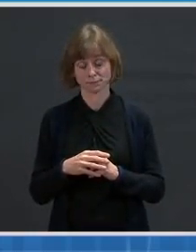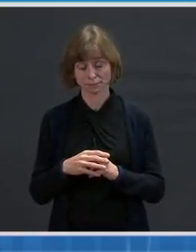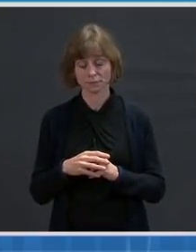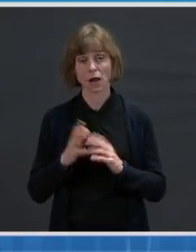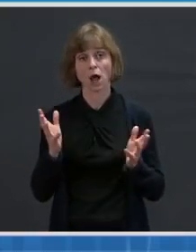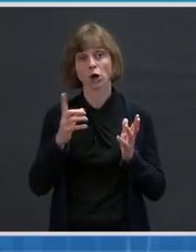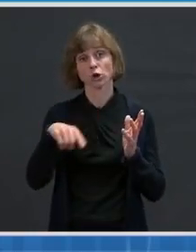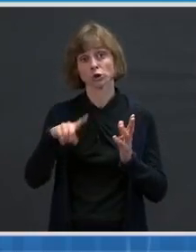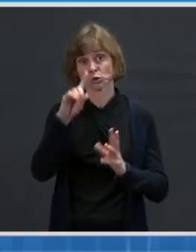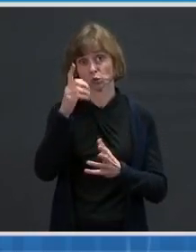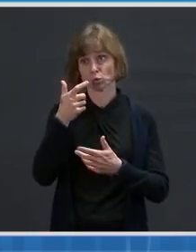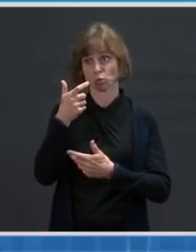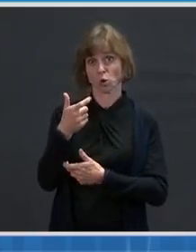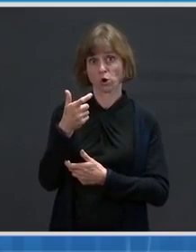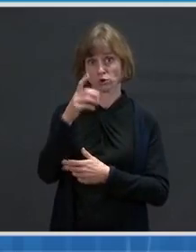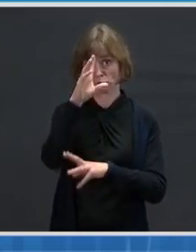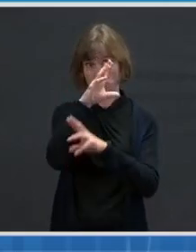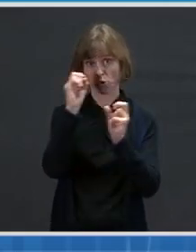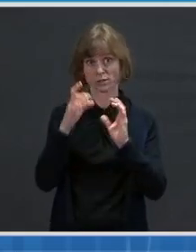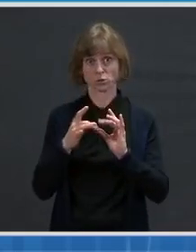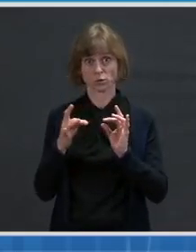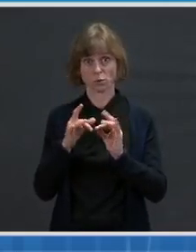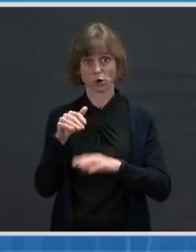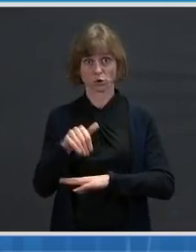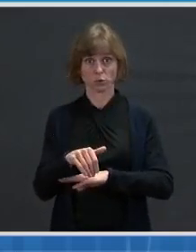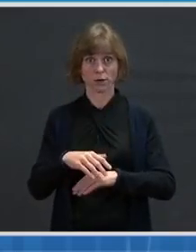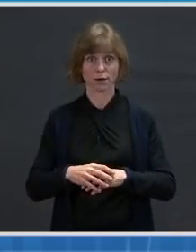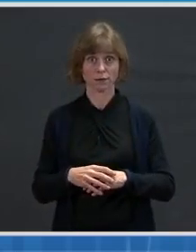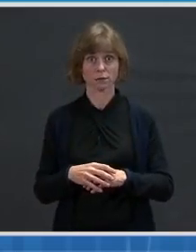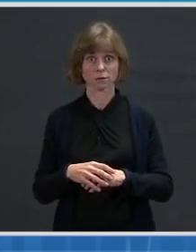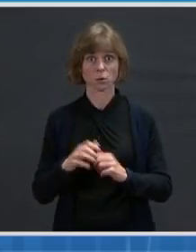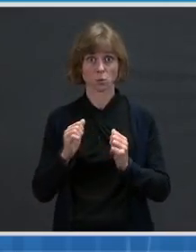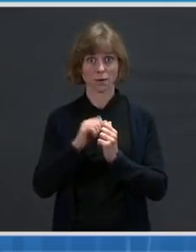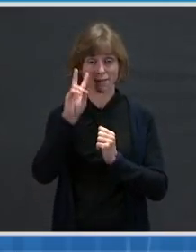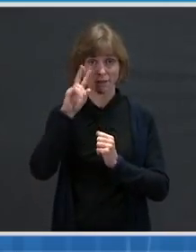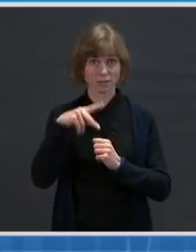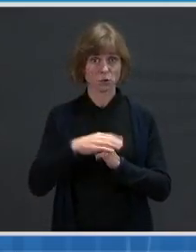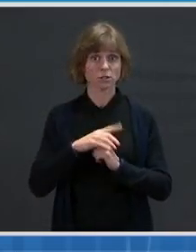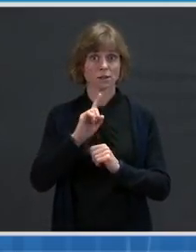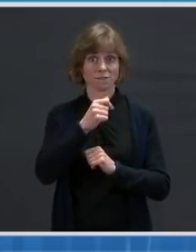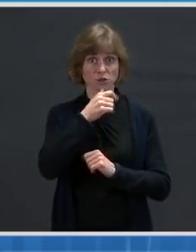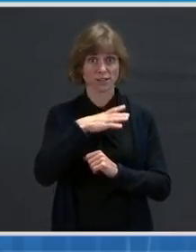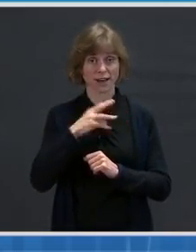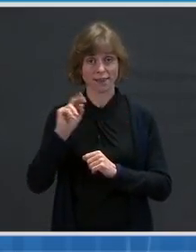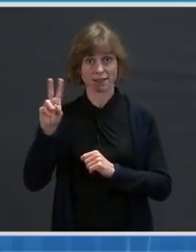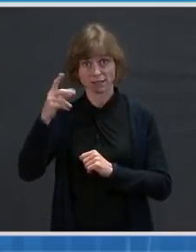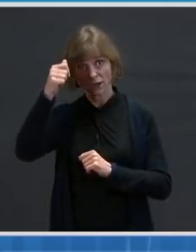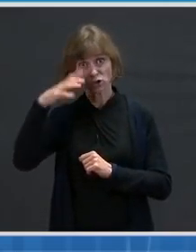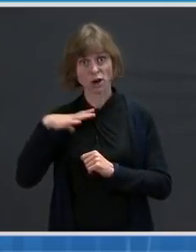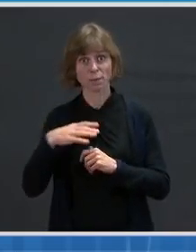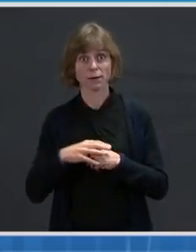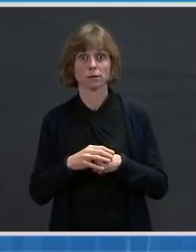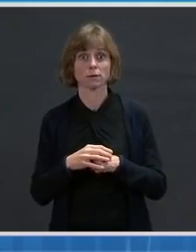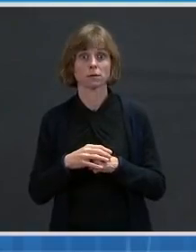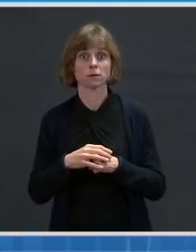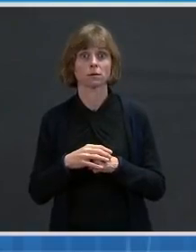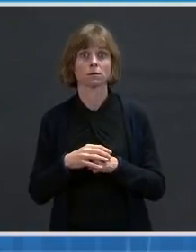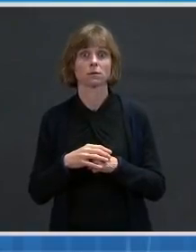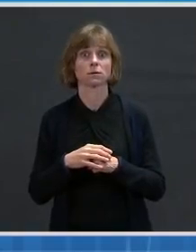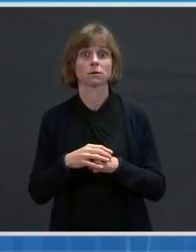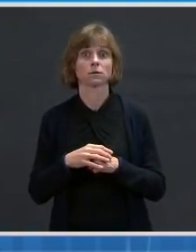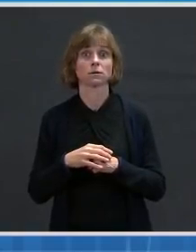watch the President's remarks this evening with the Vice President, the First Lady, and the Second Gentleman,